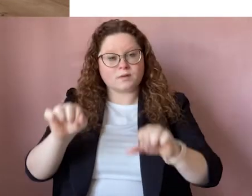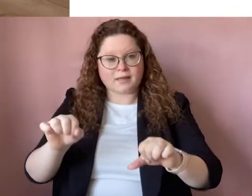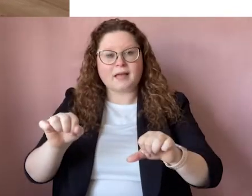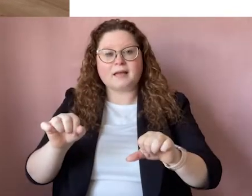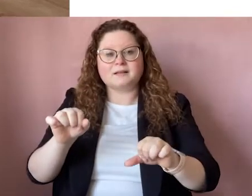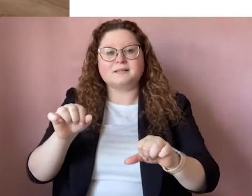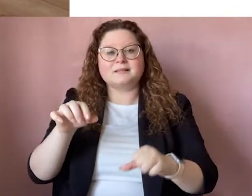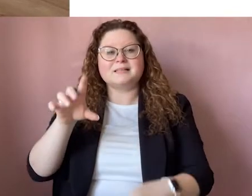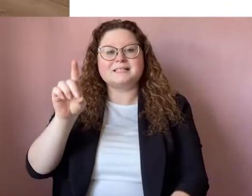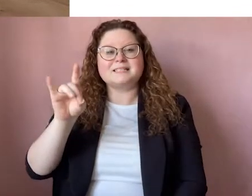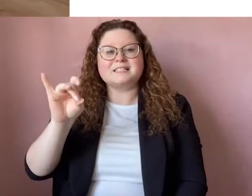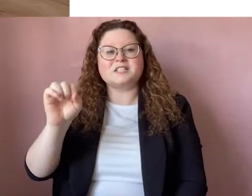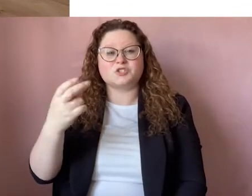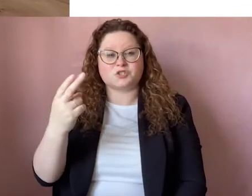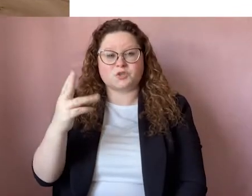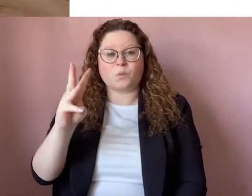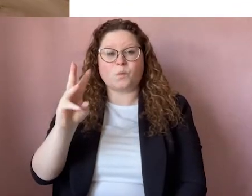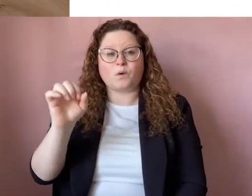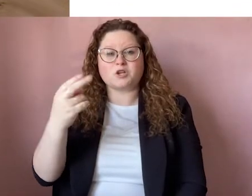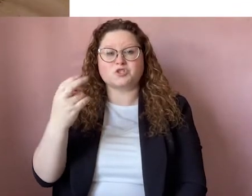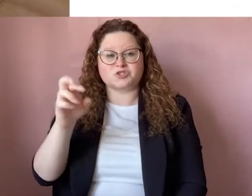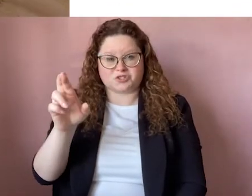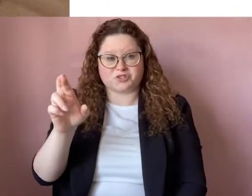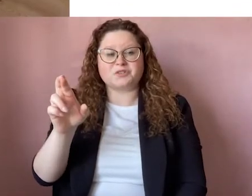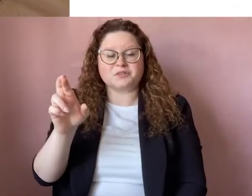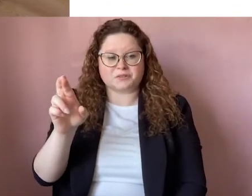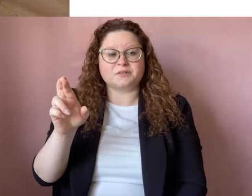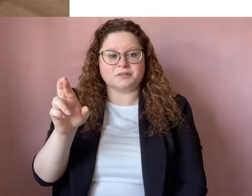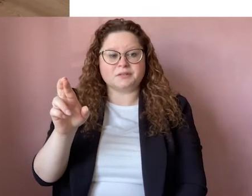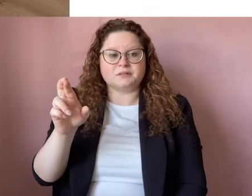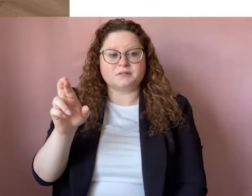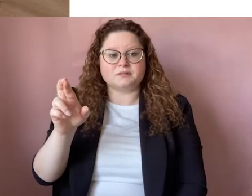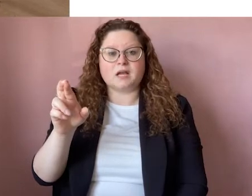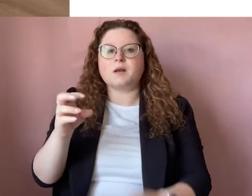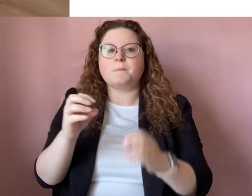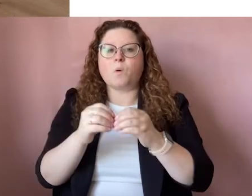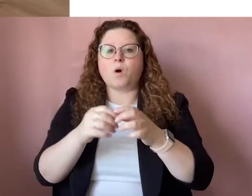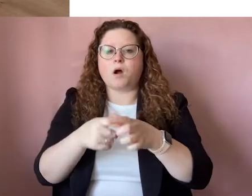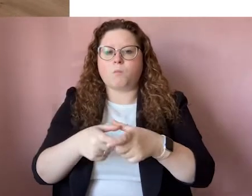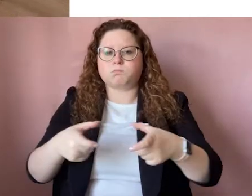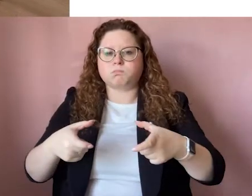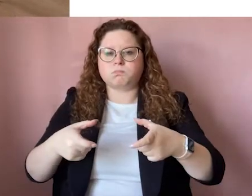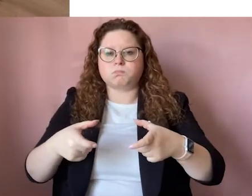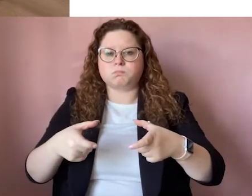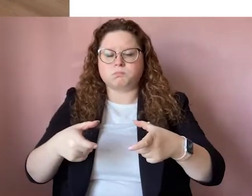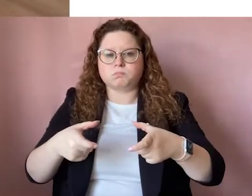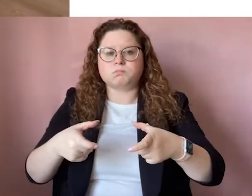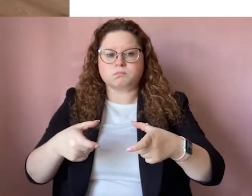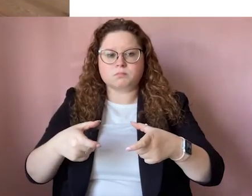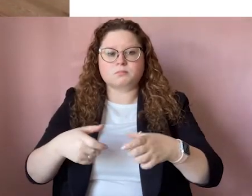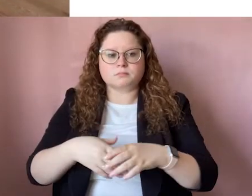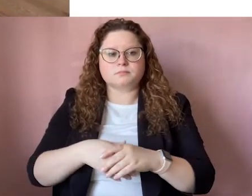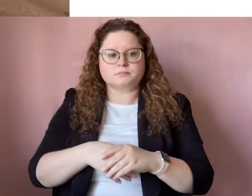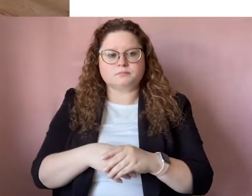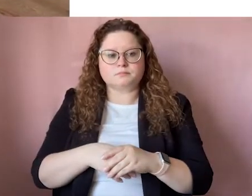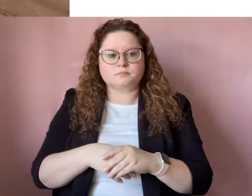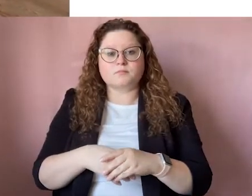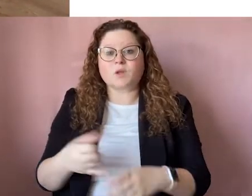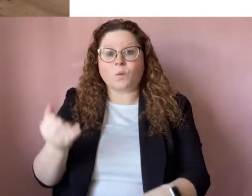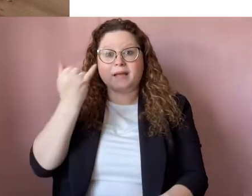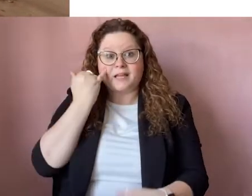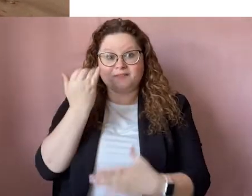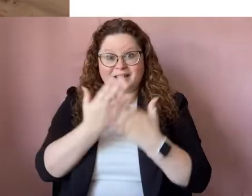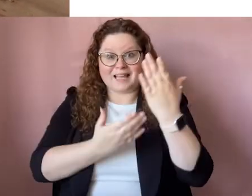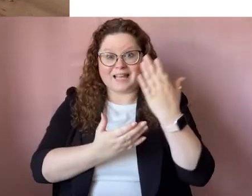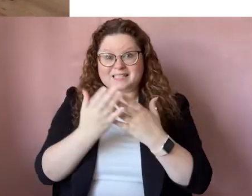whereas Kongs aren't. And they are wider mouthed for the Topples. So if you've got big hands, you can